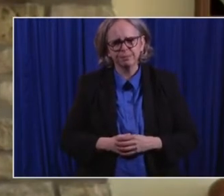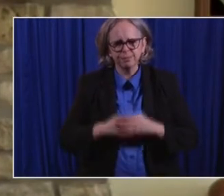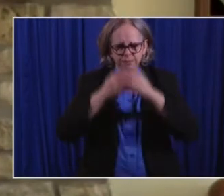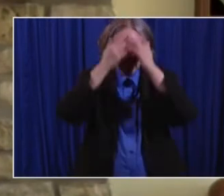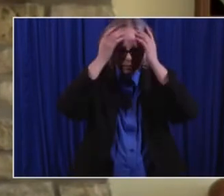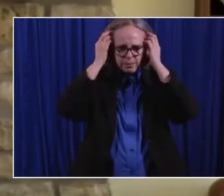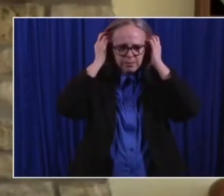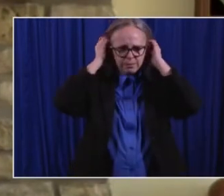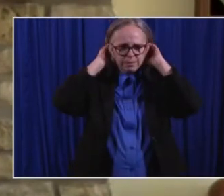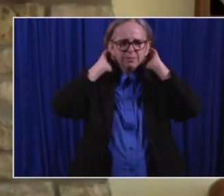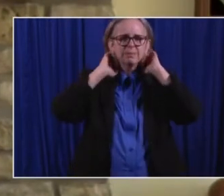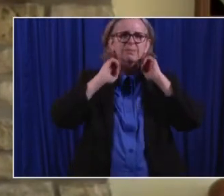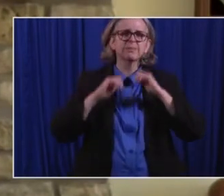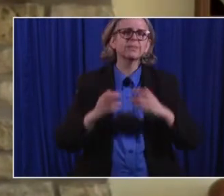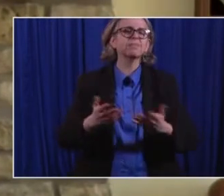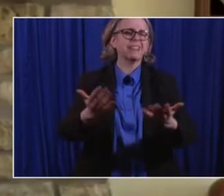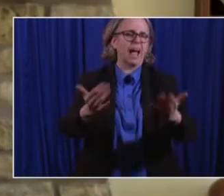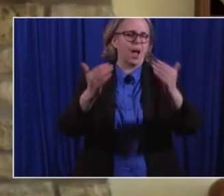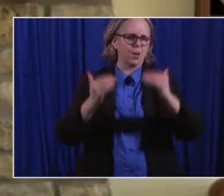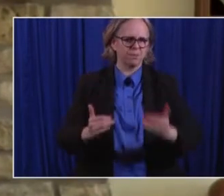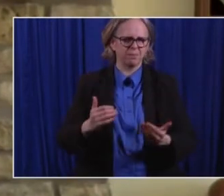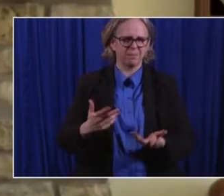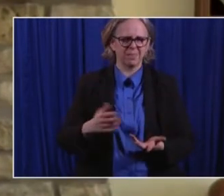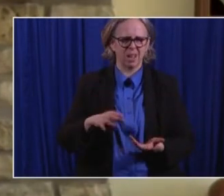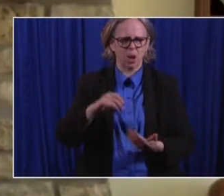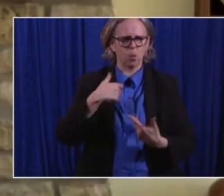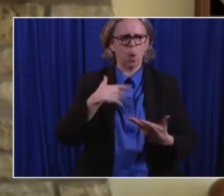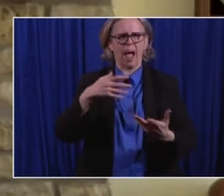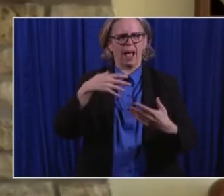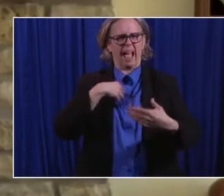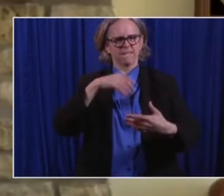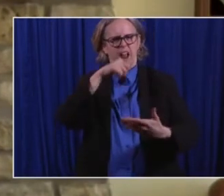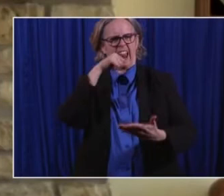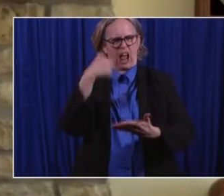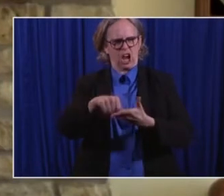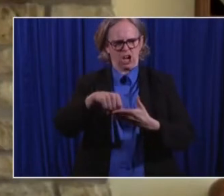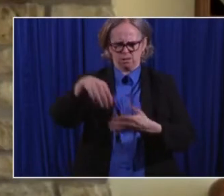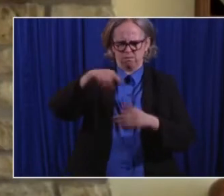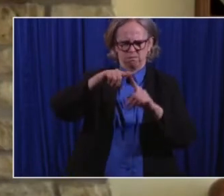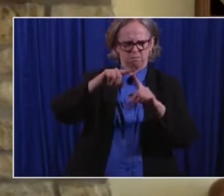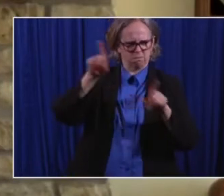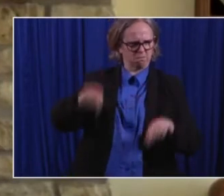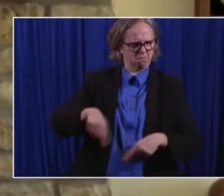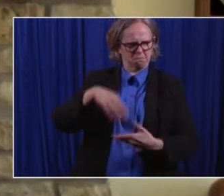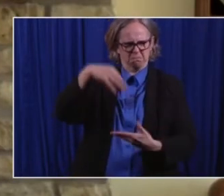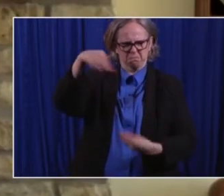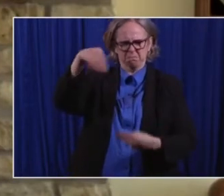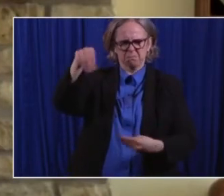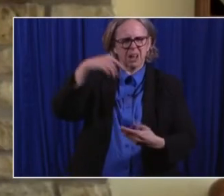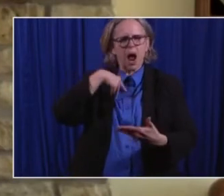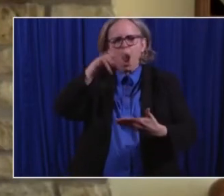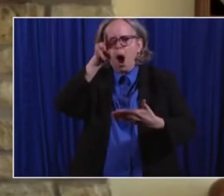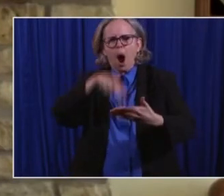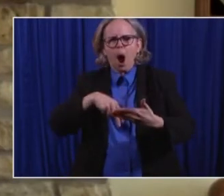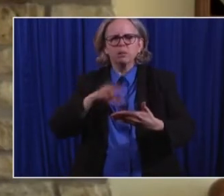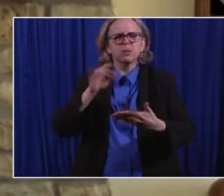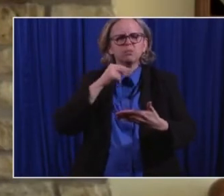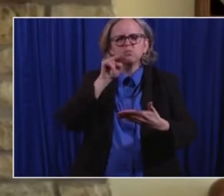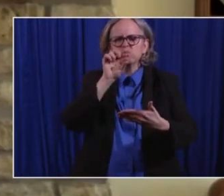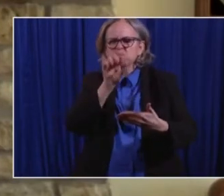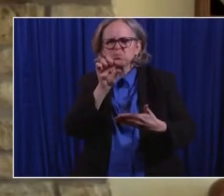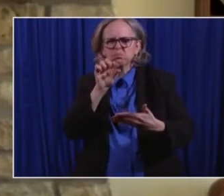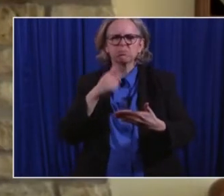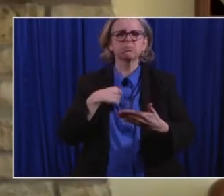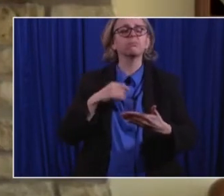a letter. I'm not going to read the whole letter, but this is just kind of illustrative of how